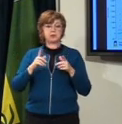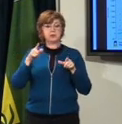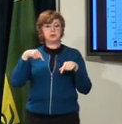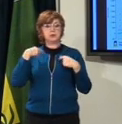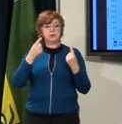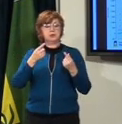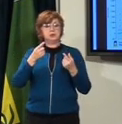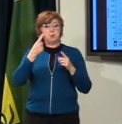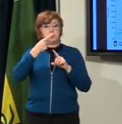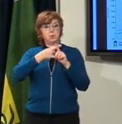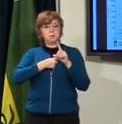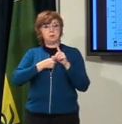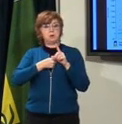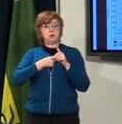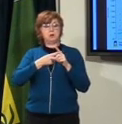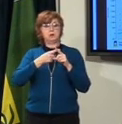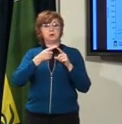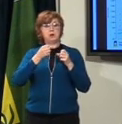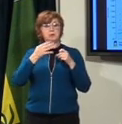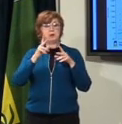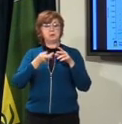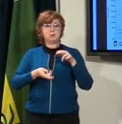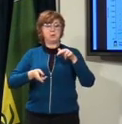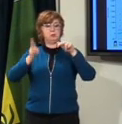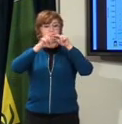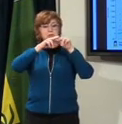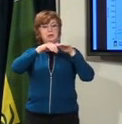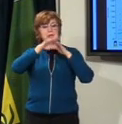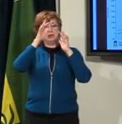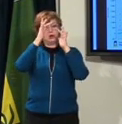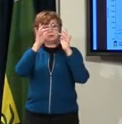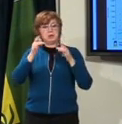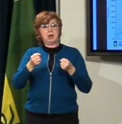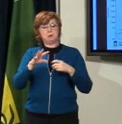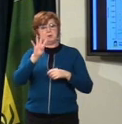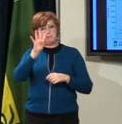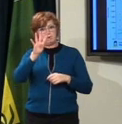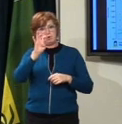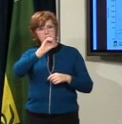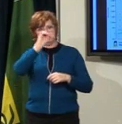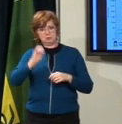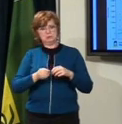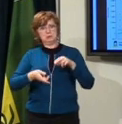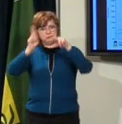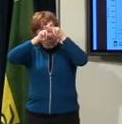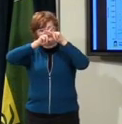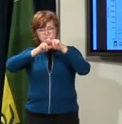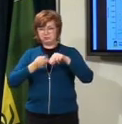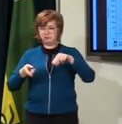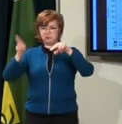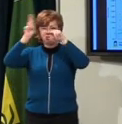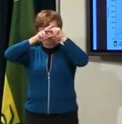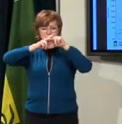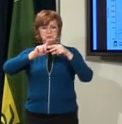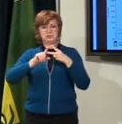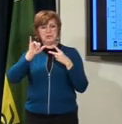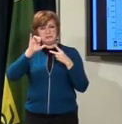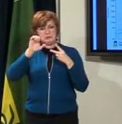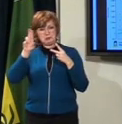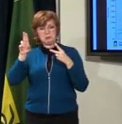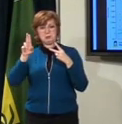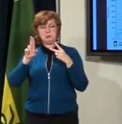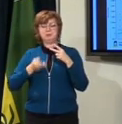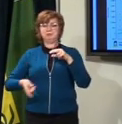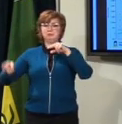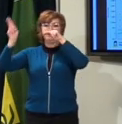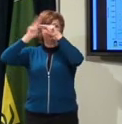last month, 400% increase. Likewise, in our ICU capacity, currently we're using 31% of